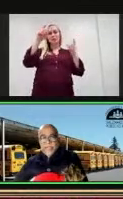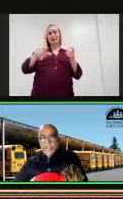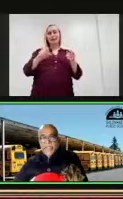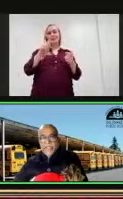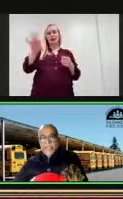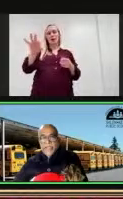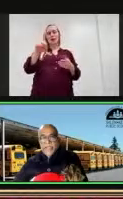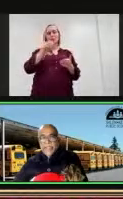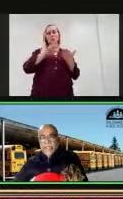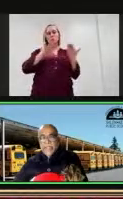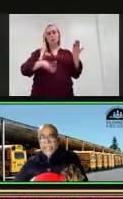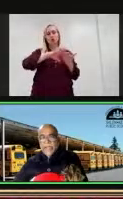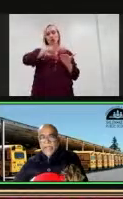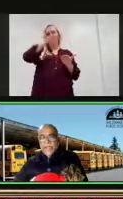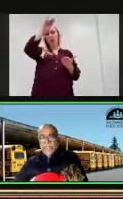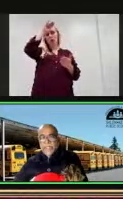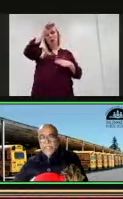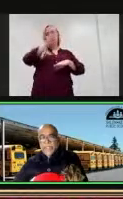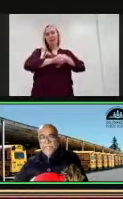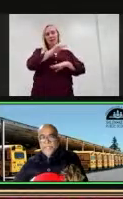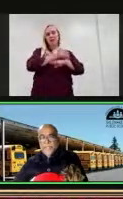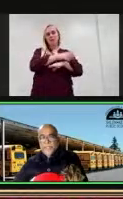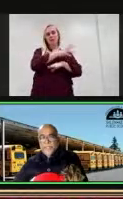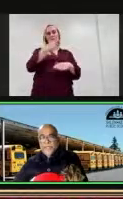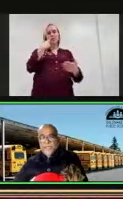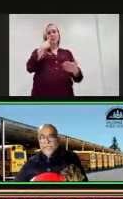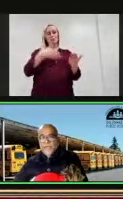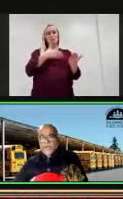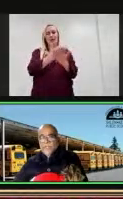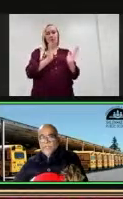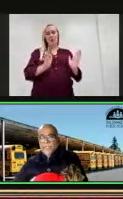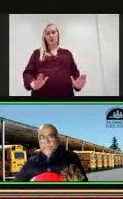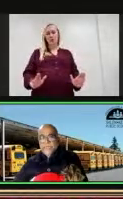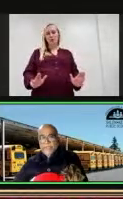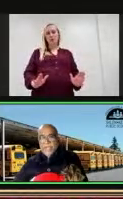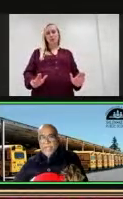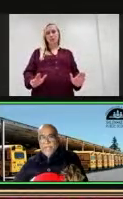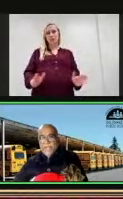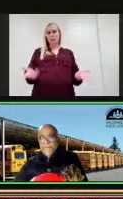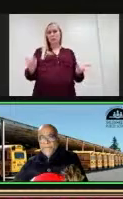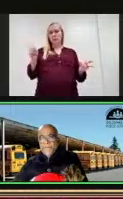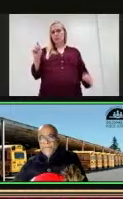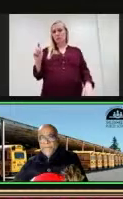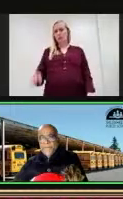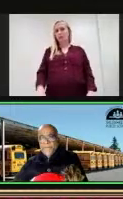learning English and recent arrivals so as to close the achievement gap?